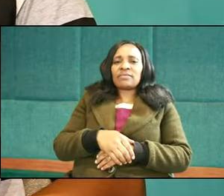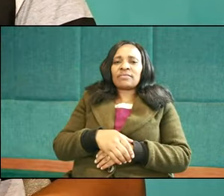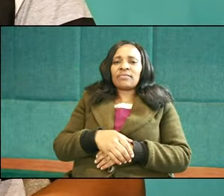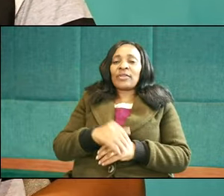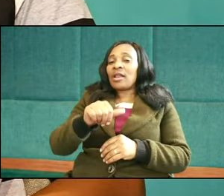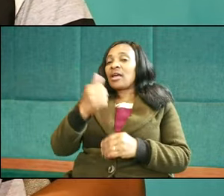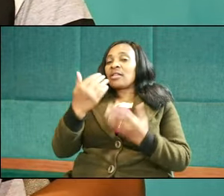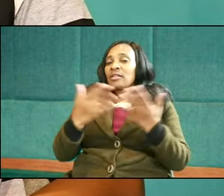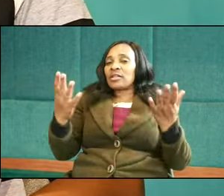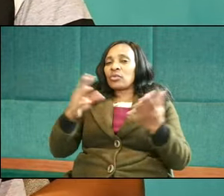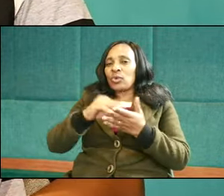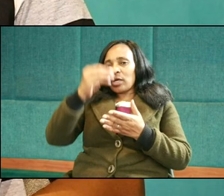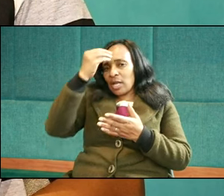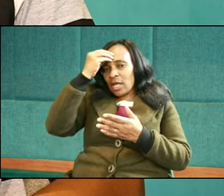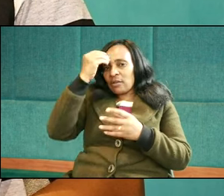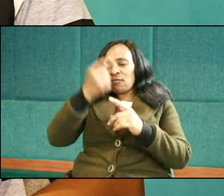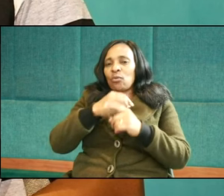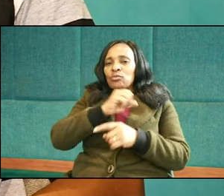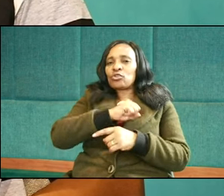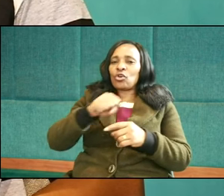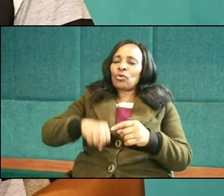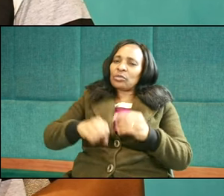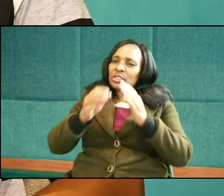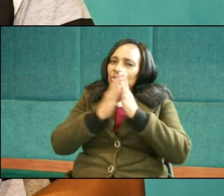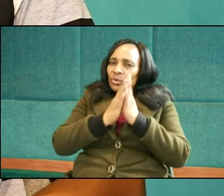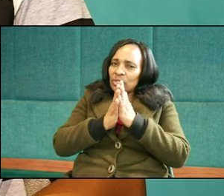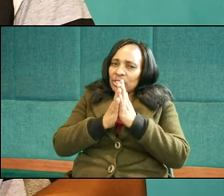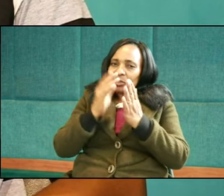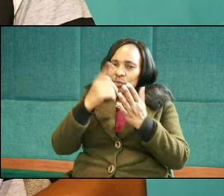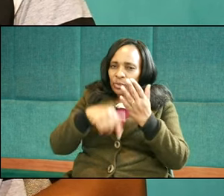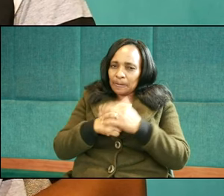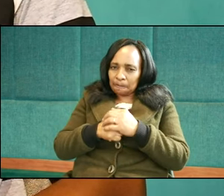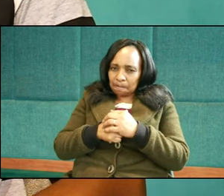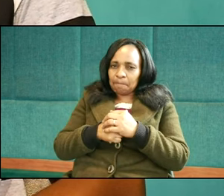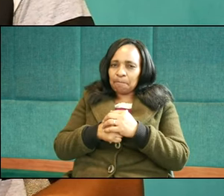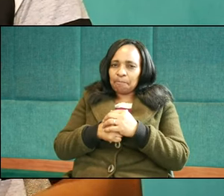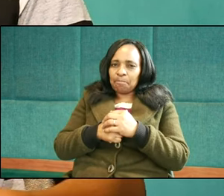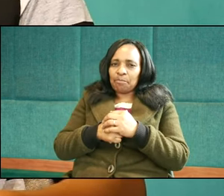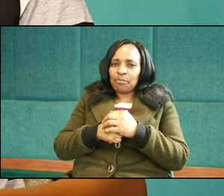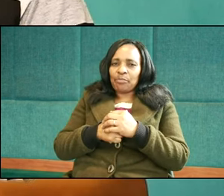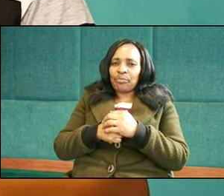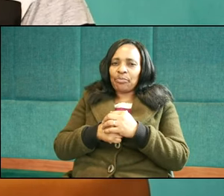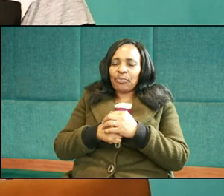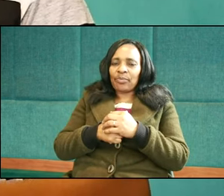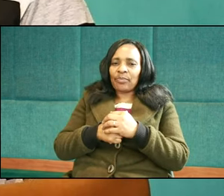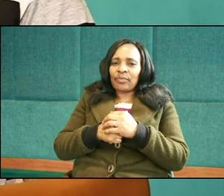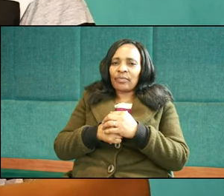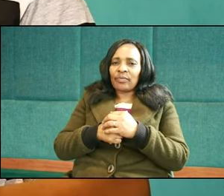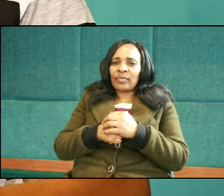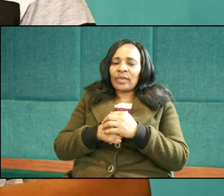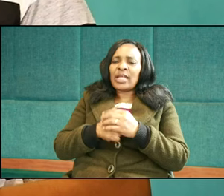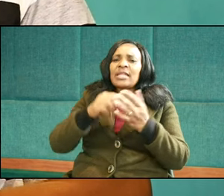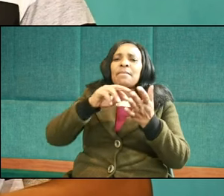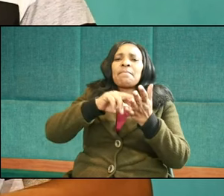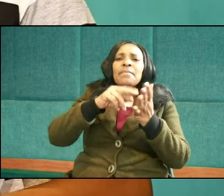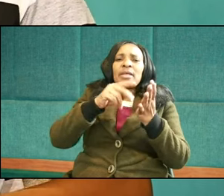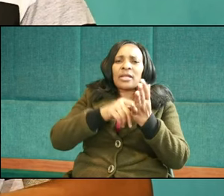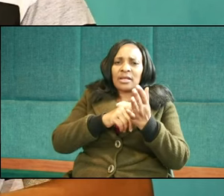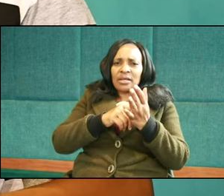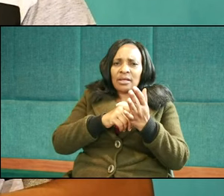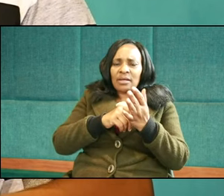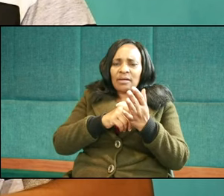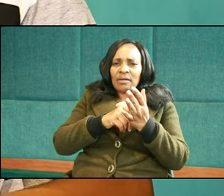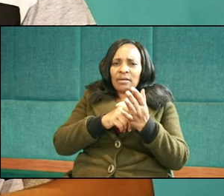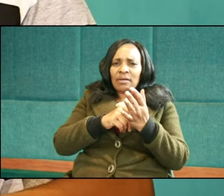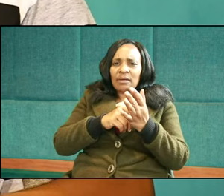Another thing we learn from Solomon's story is that the gaining wealth on